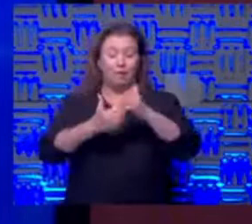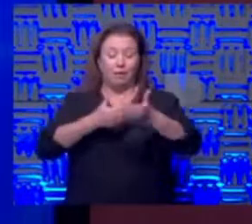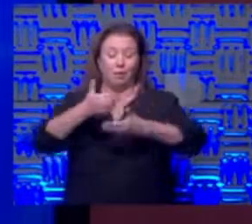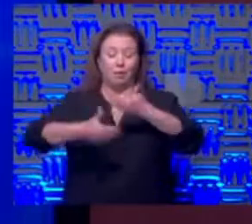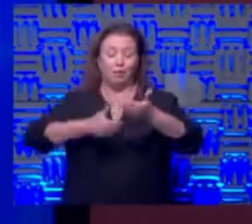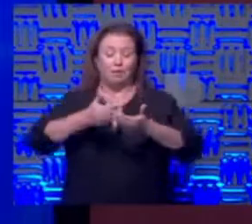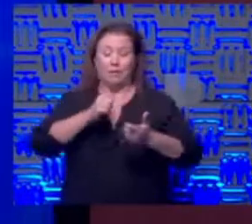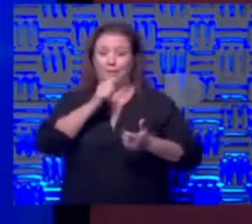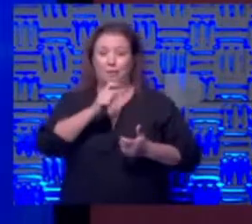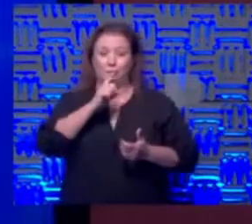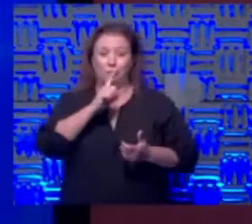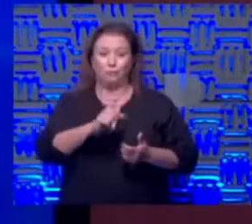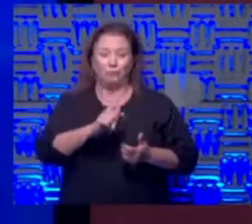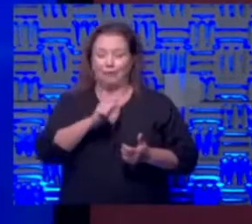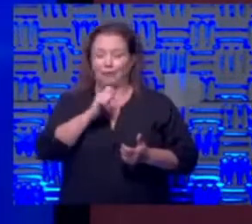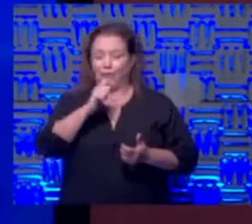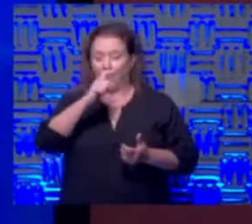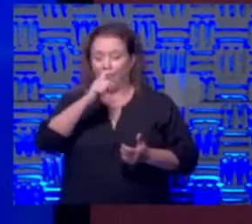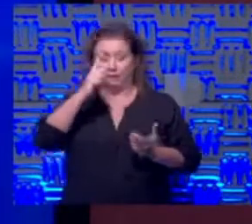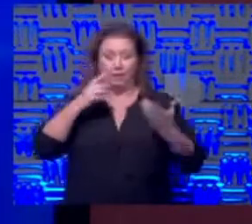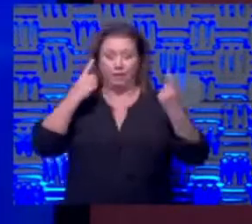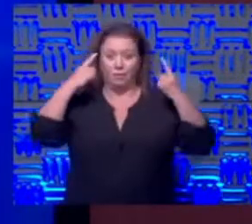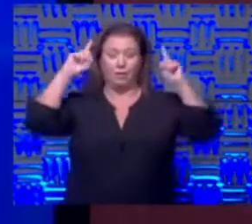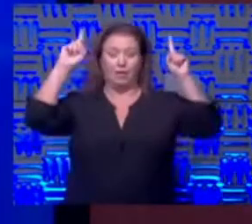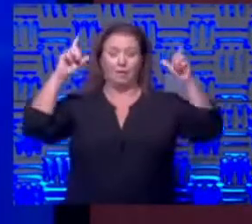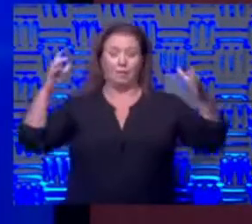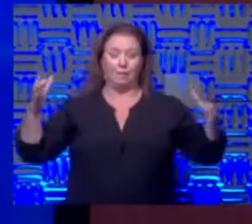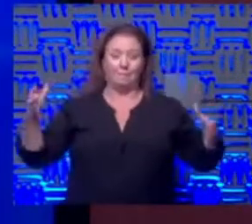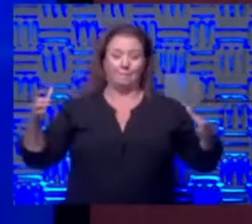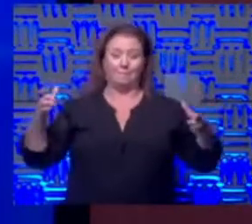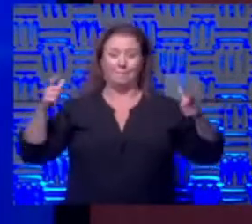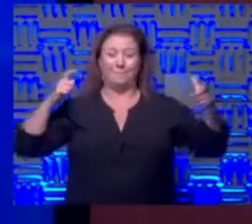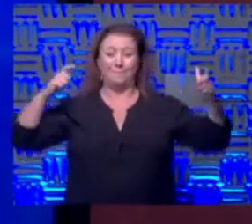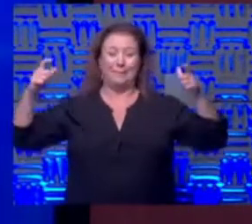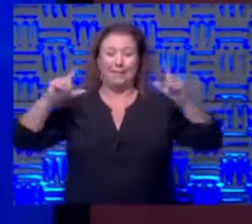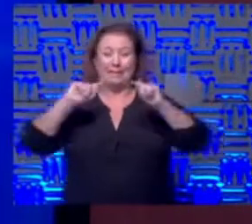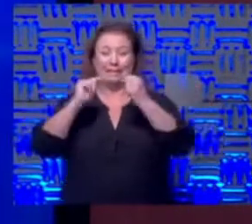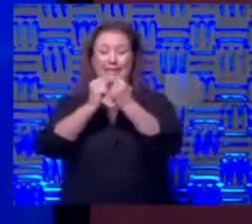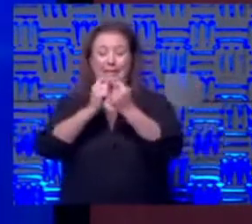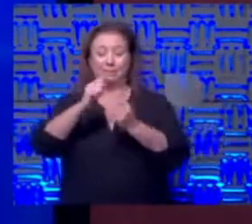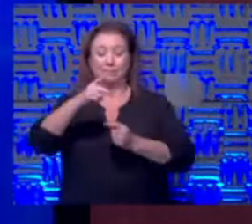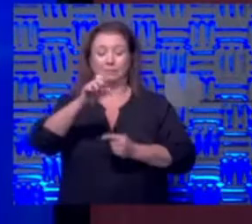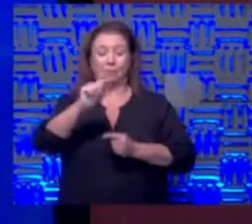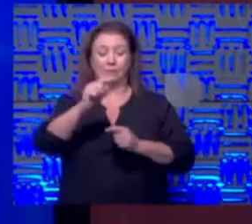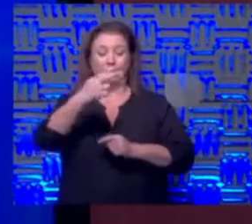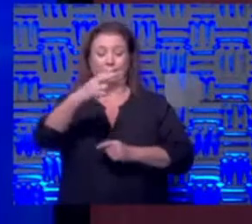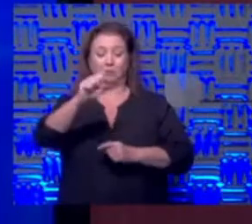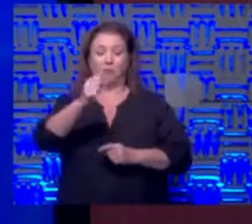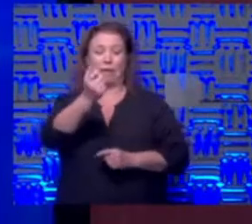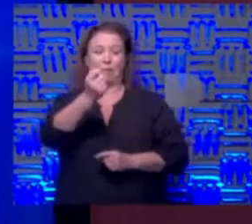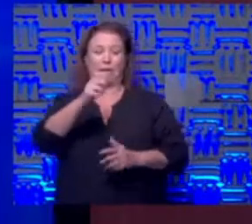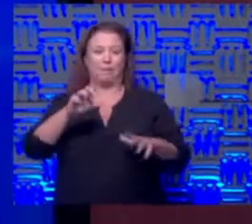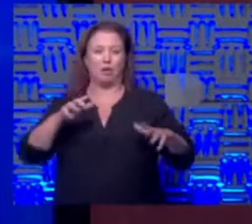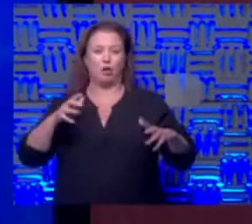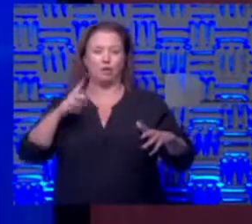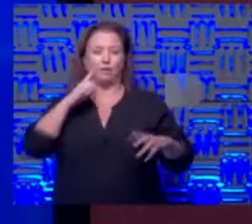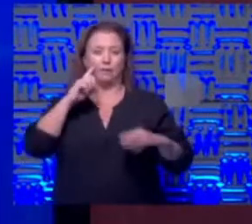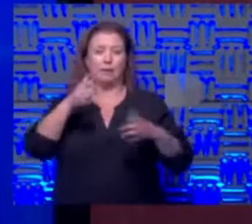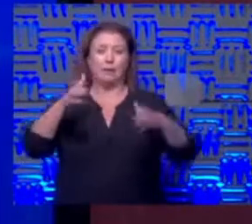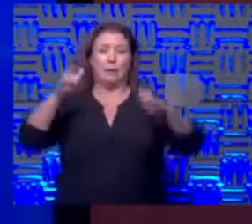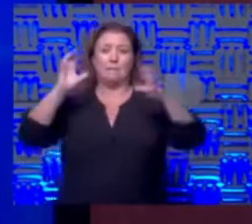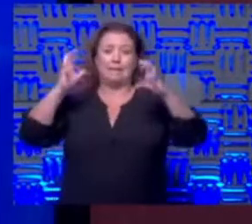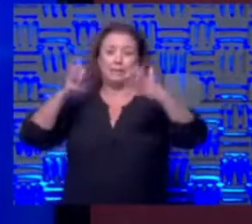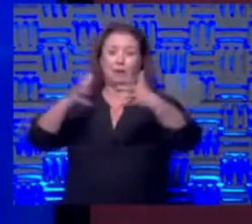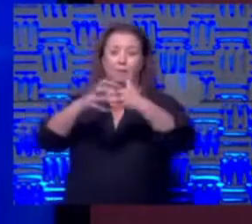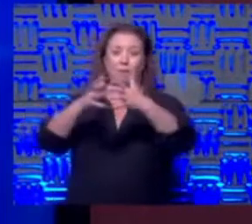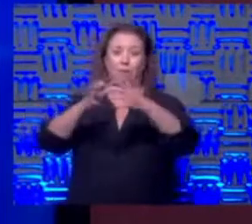my suspicions it's not going to go great with really large team sports in high school. I'm a little nervous about that. And I think basketball, football,